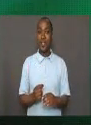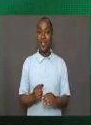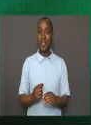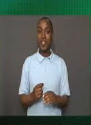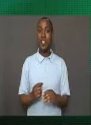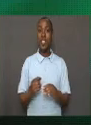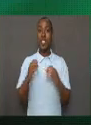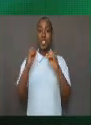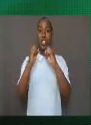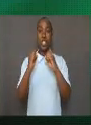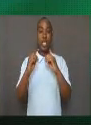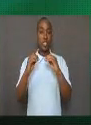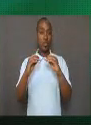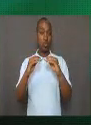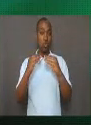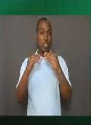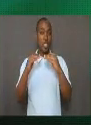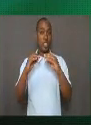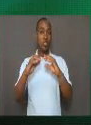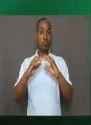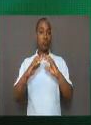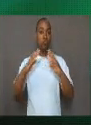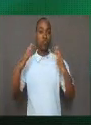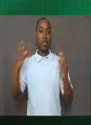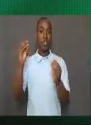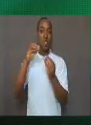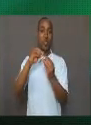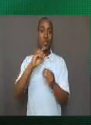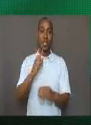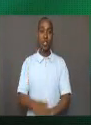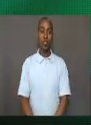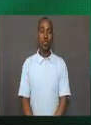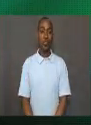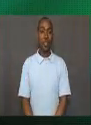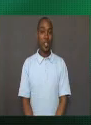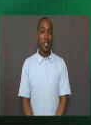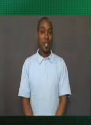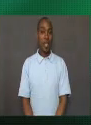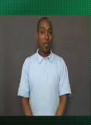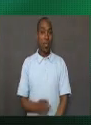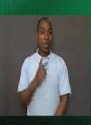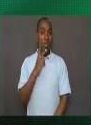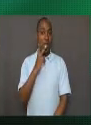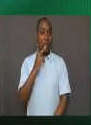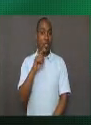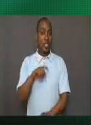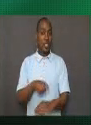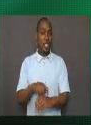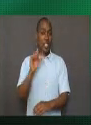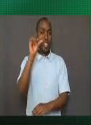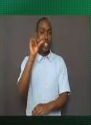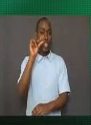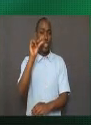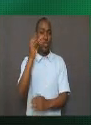the size of an object. By observing the smallest forms